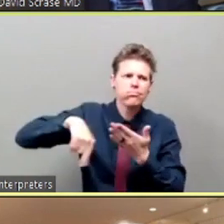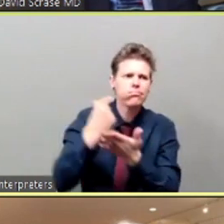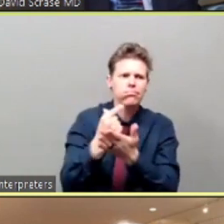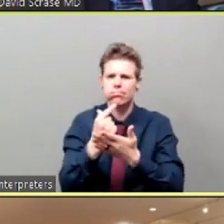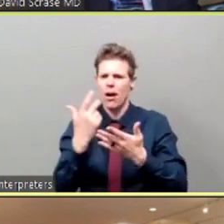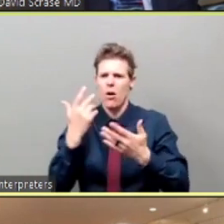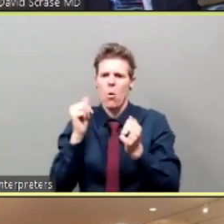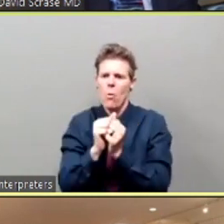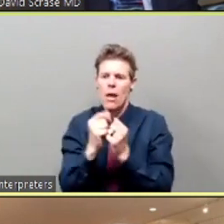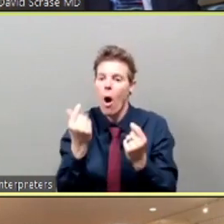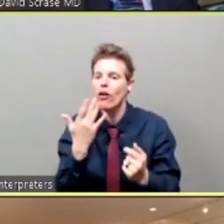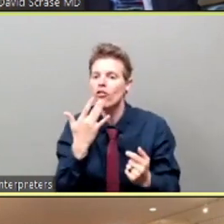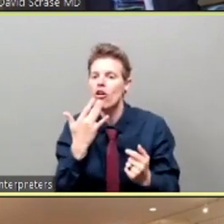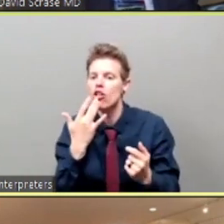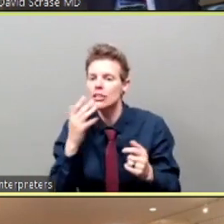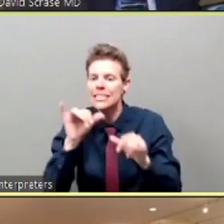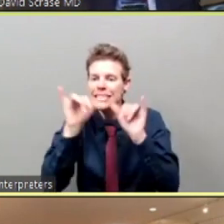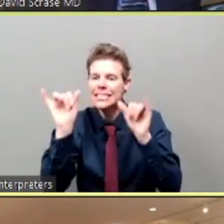next slide.